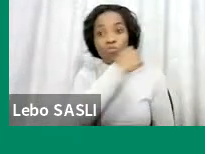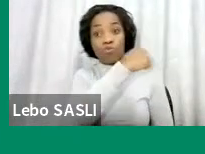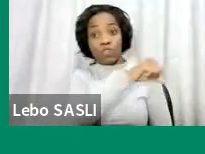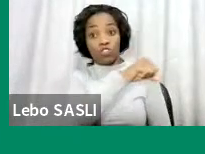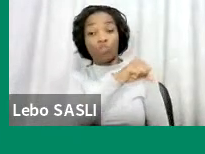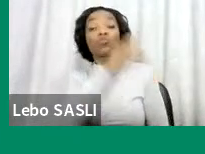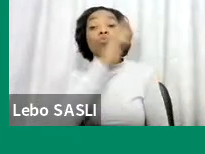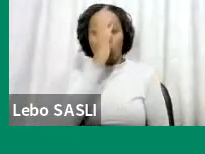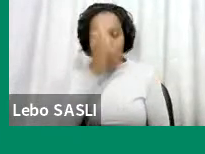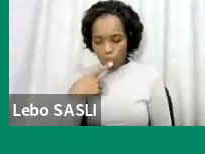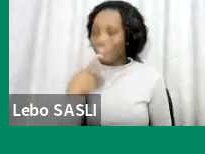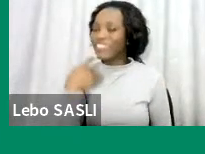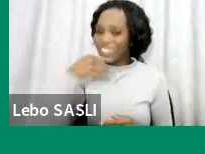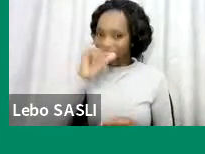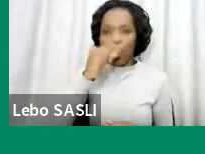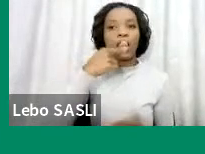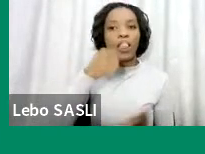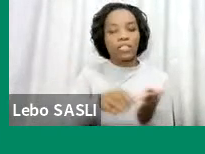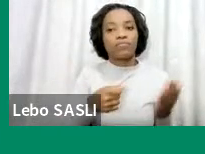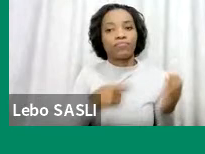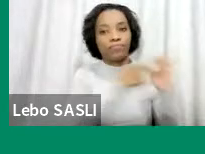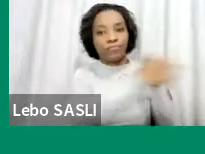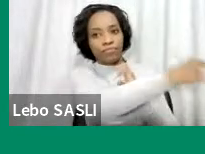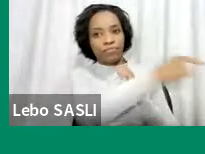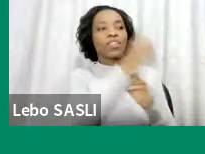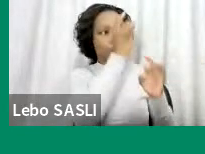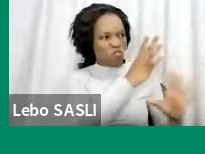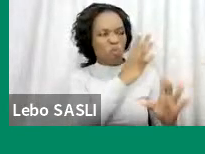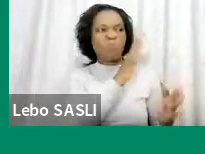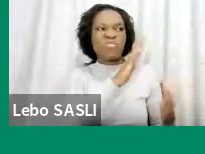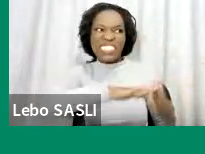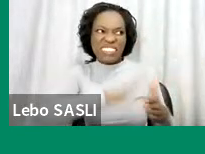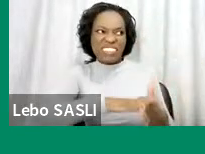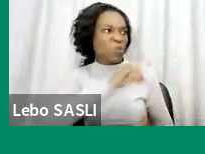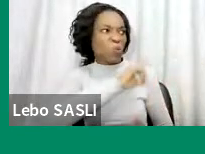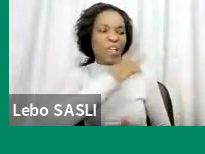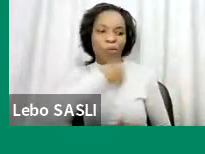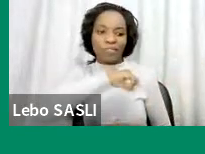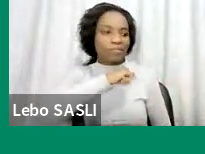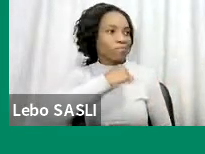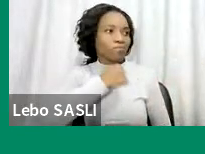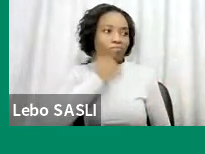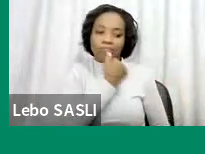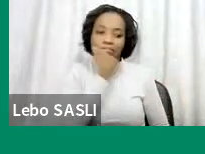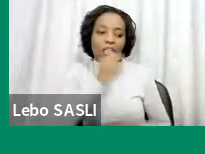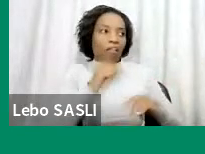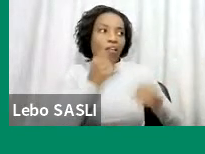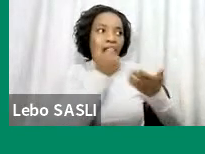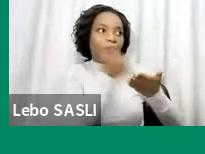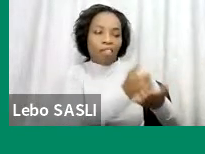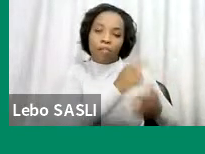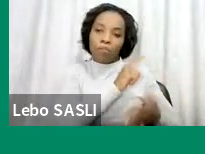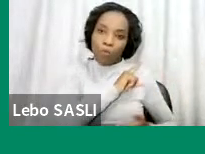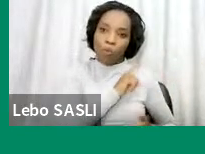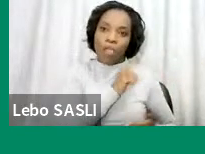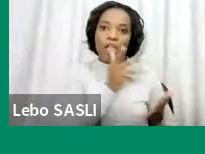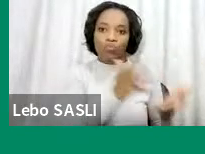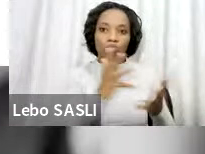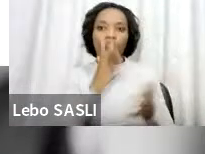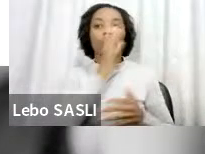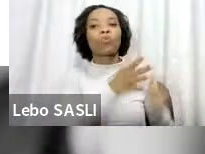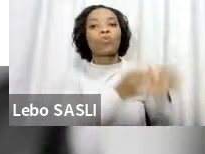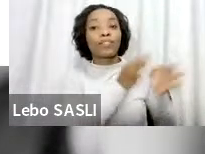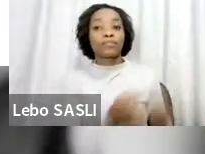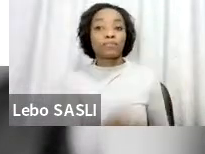outcome will be sent to the complainant with reasons for why the complaint was